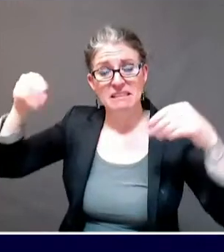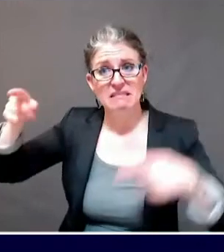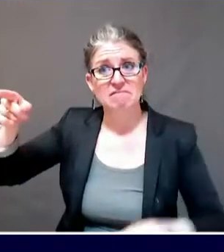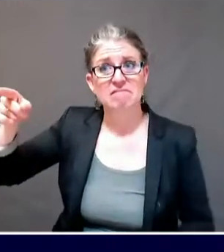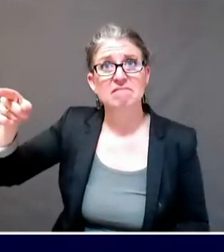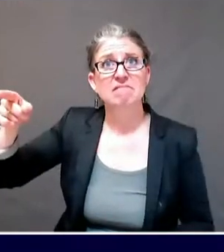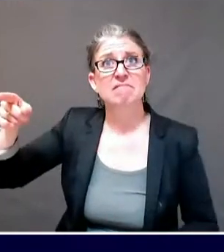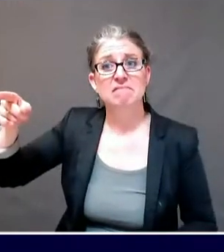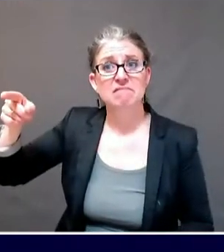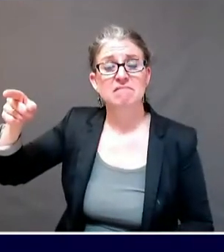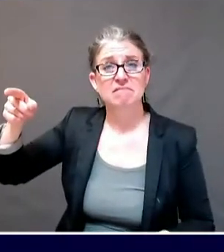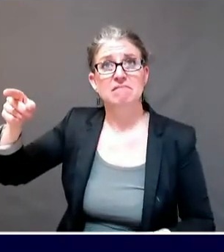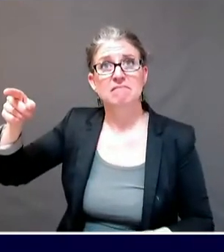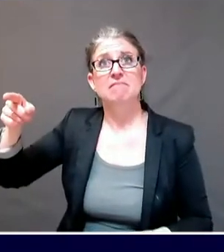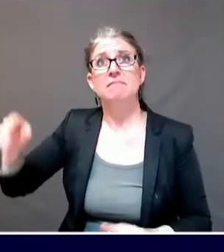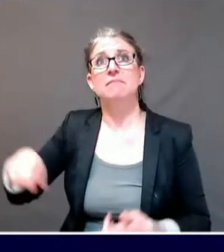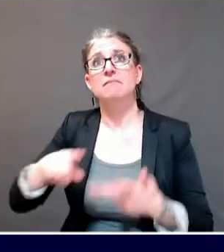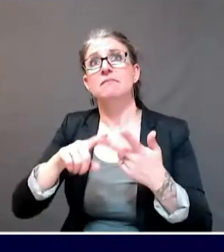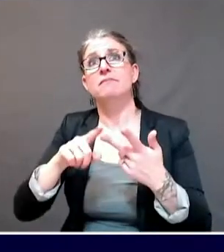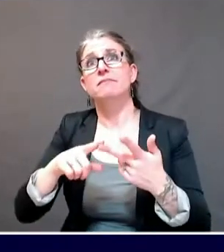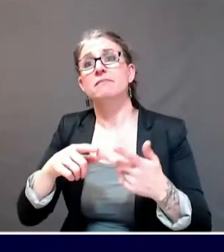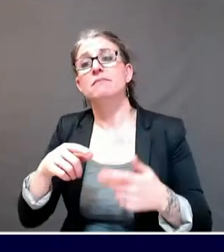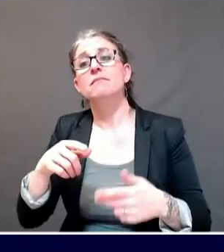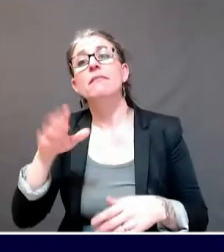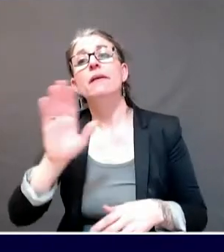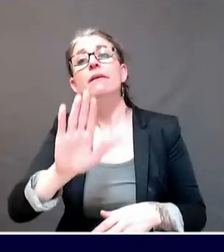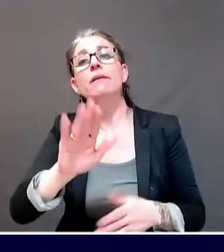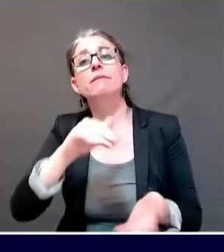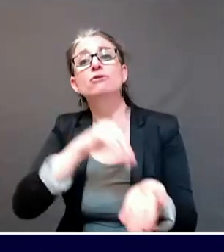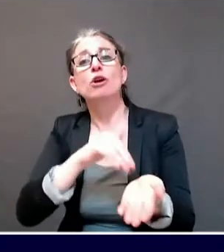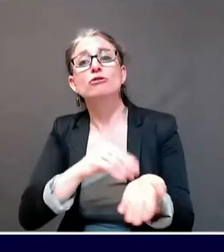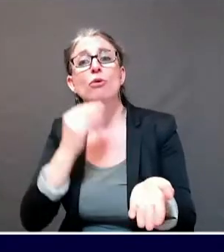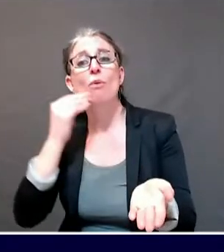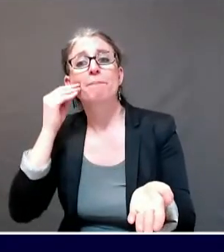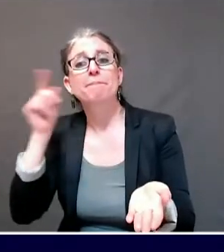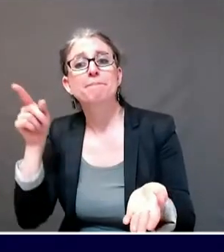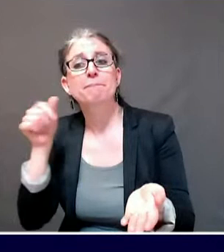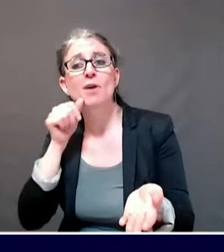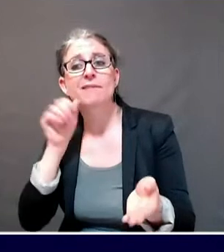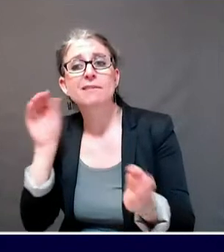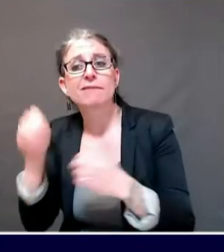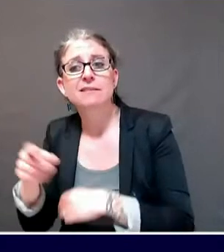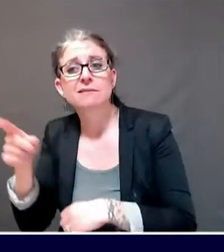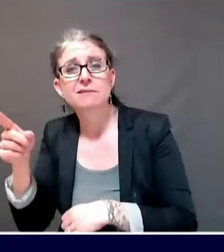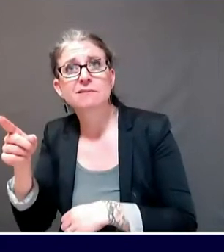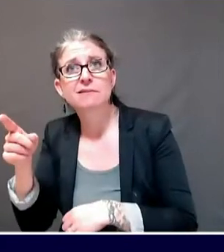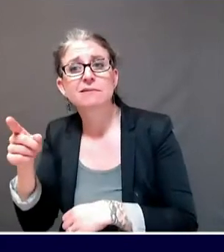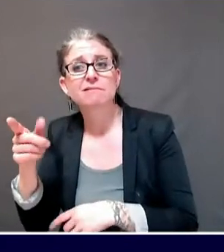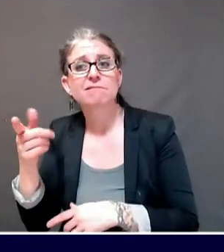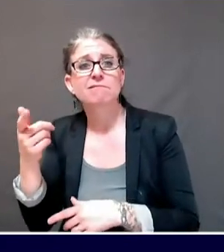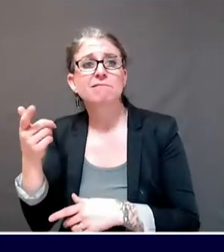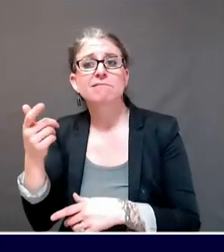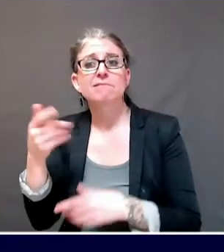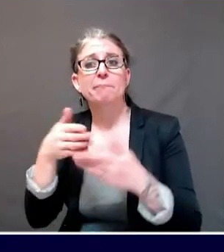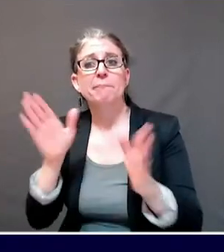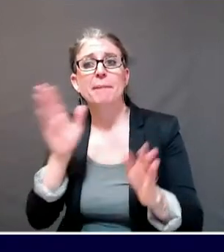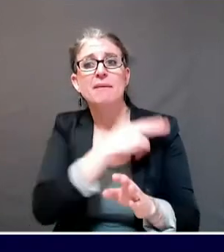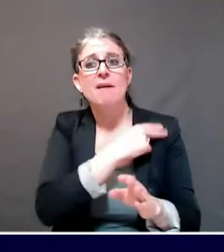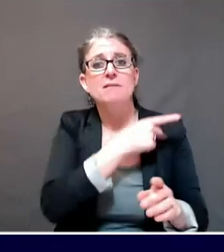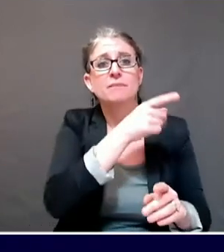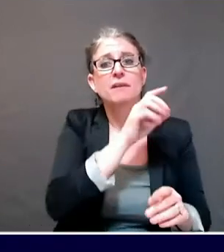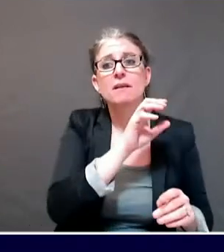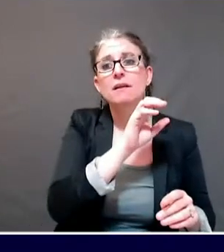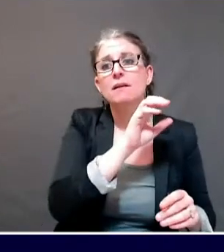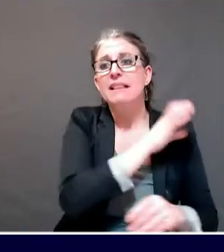pharmacies. Your primary care physician's office is another venue. We're also looking at other concepts of